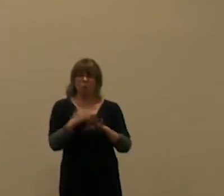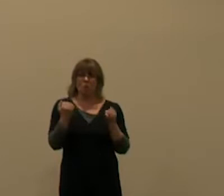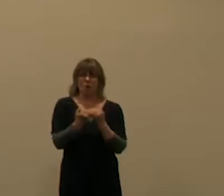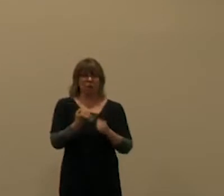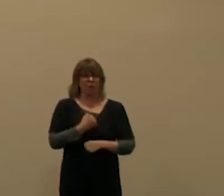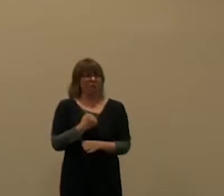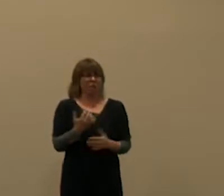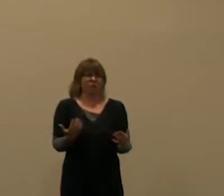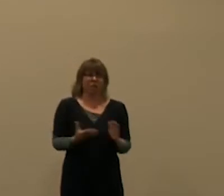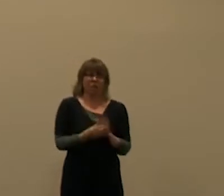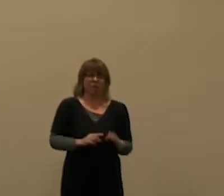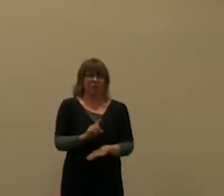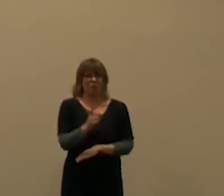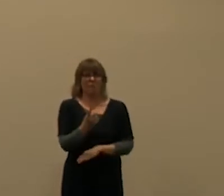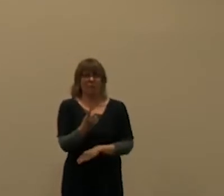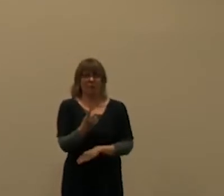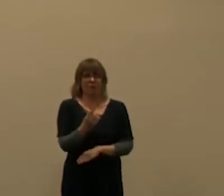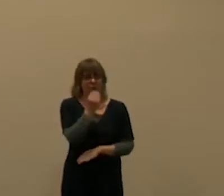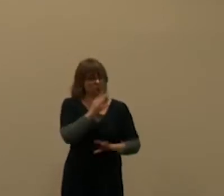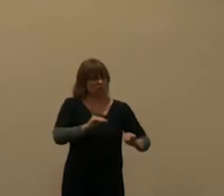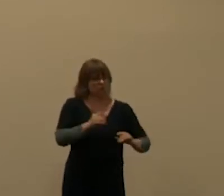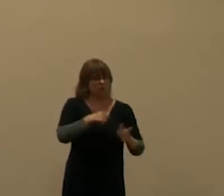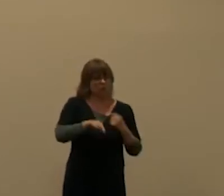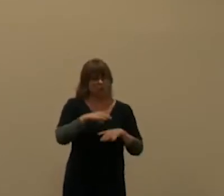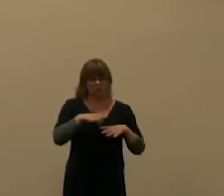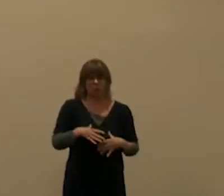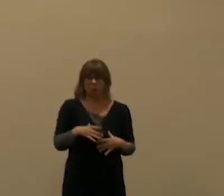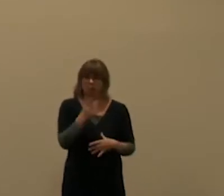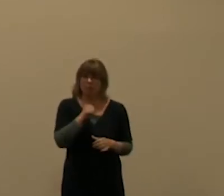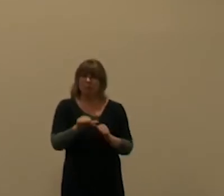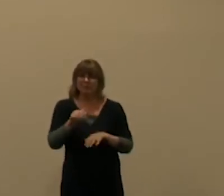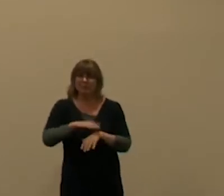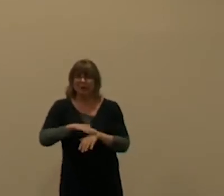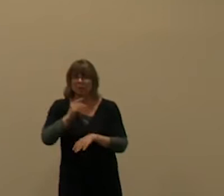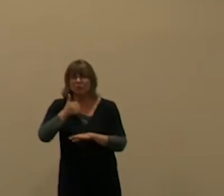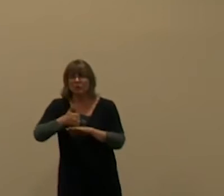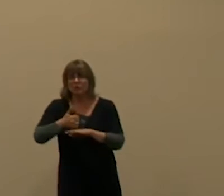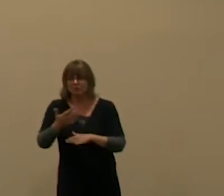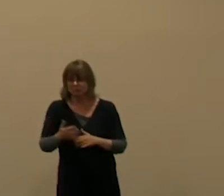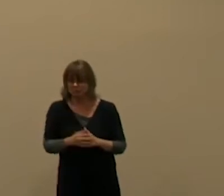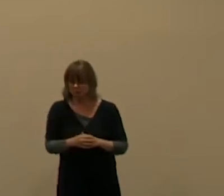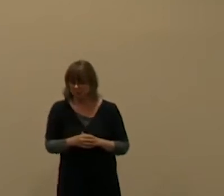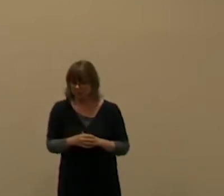workshop at 1 o'clock after lunch? Maybe not. What about